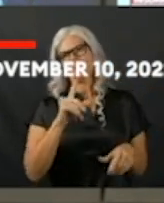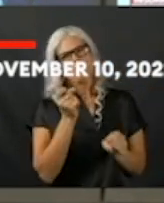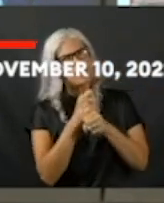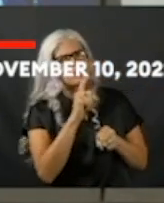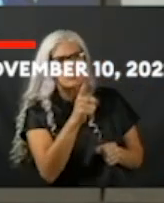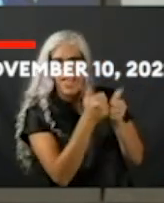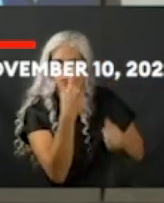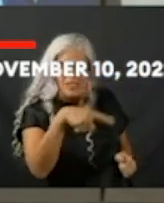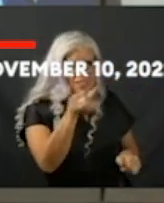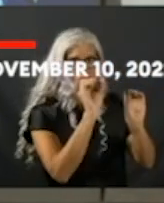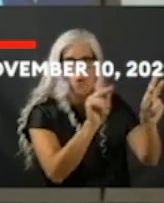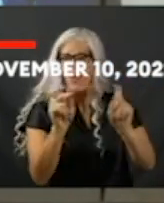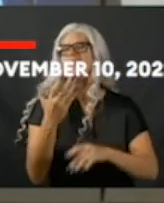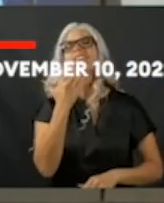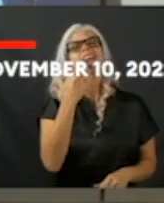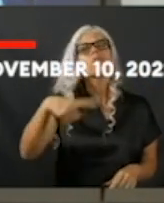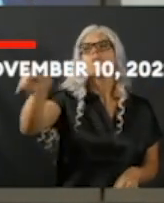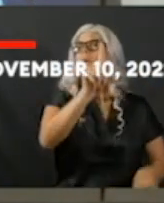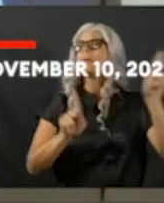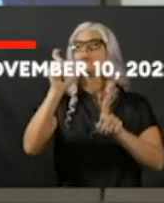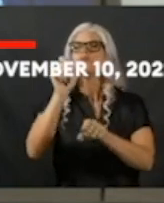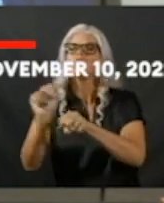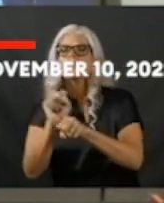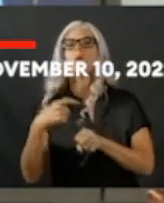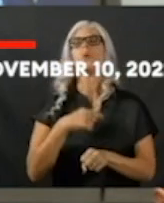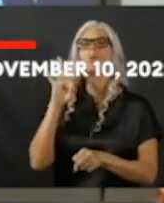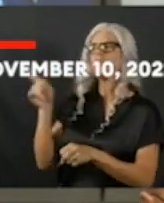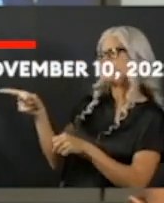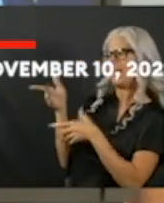thank everyone for their efforts there, and we'll hear from Kevin with further updates.